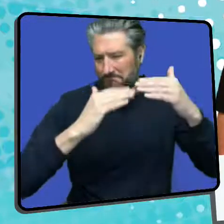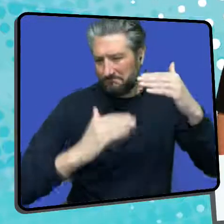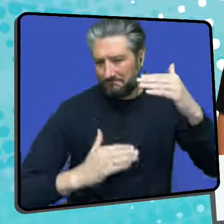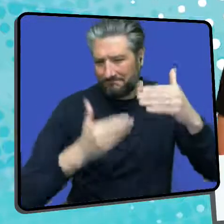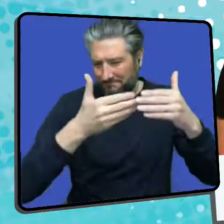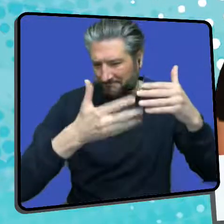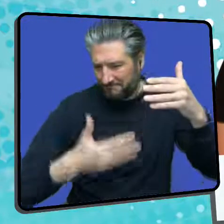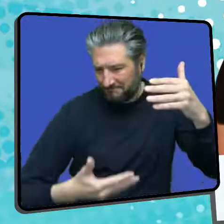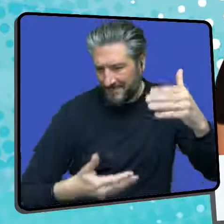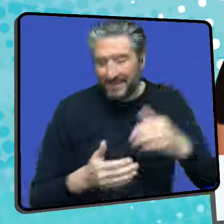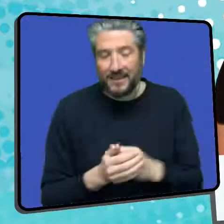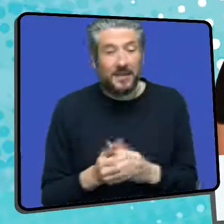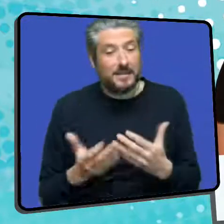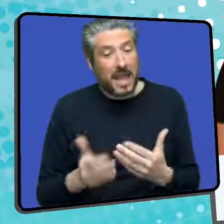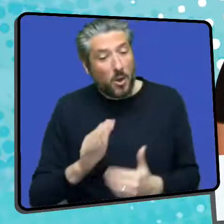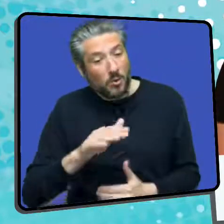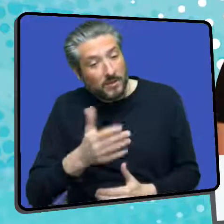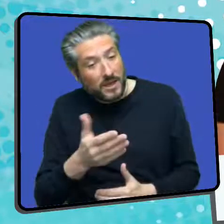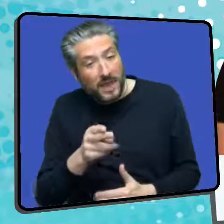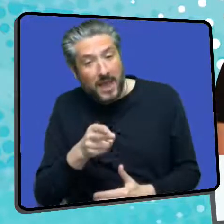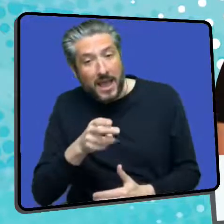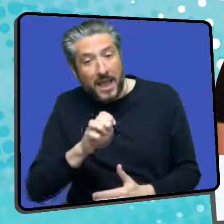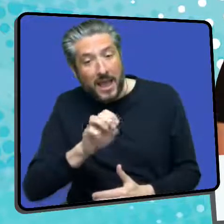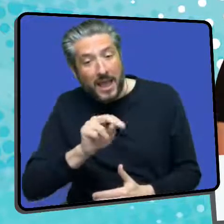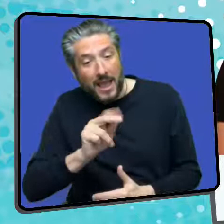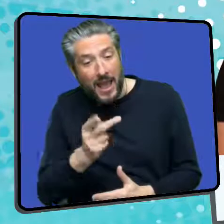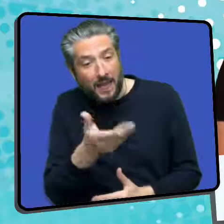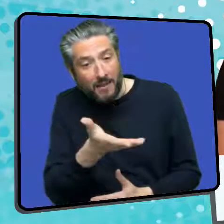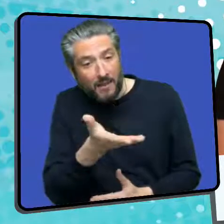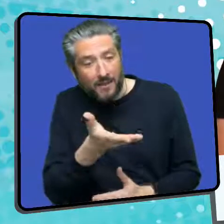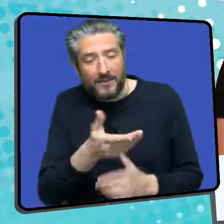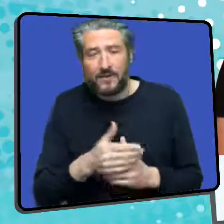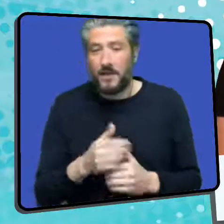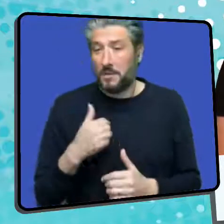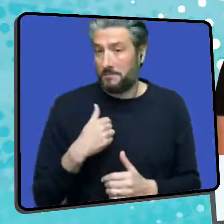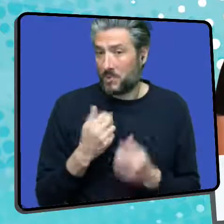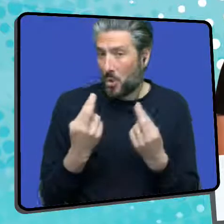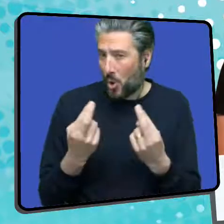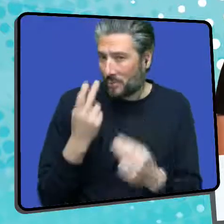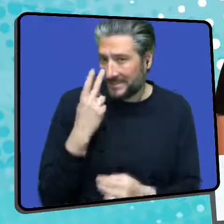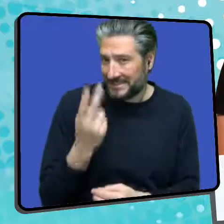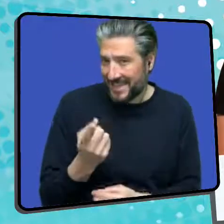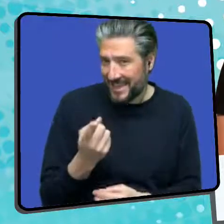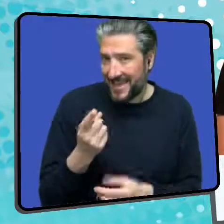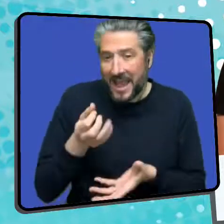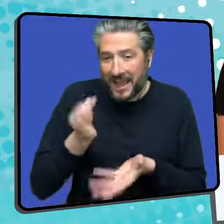No, I hope to see you all in the cafe. Thanks so much for joining us today.